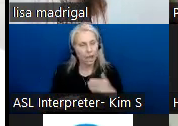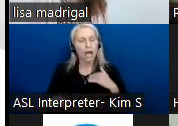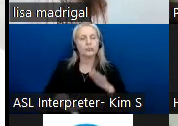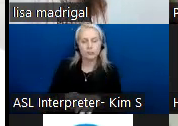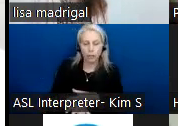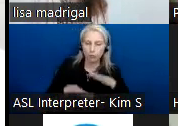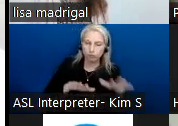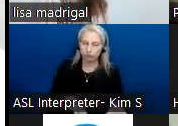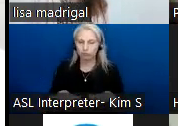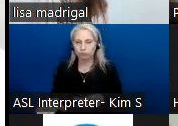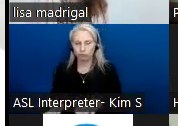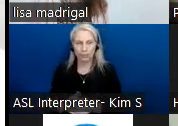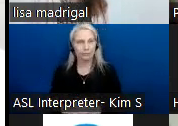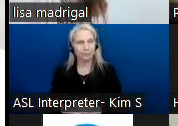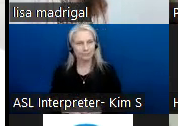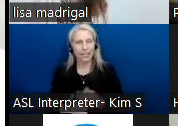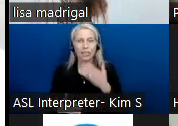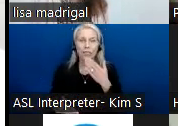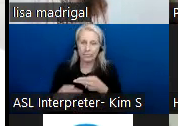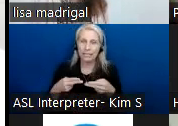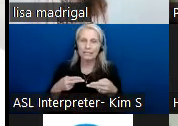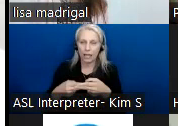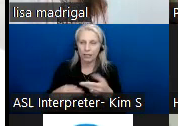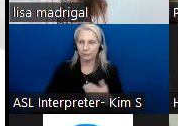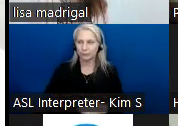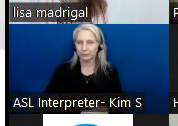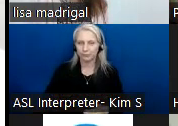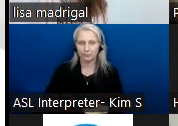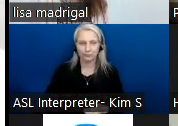bit. Thanks, everyone. You can go to the next slide.